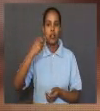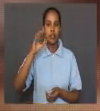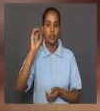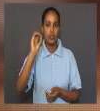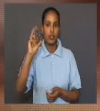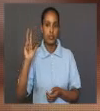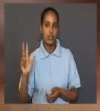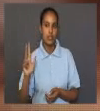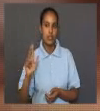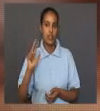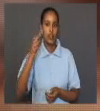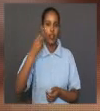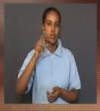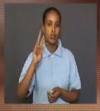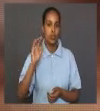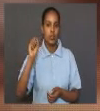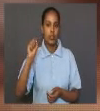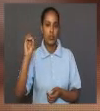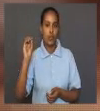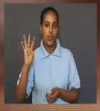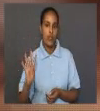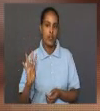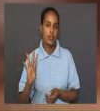acid, sulfuric acid,